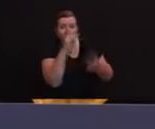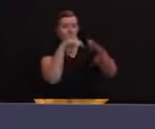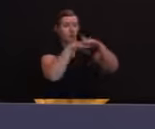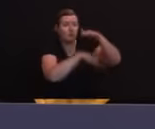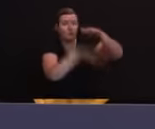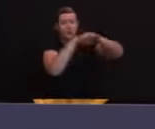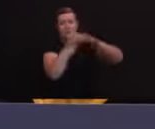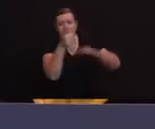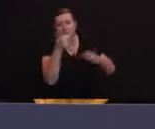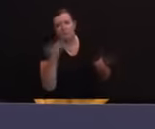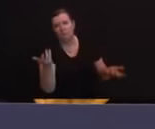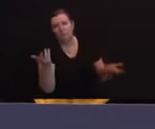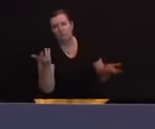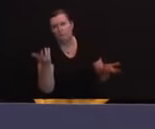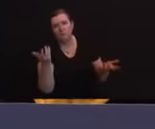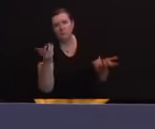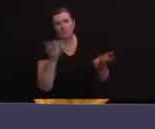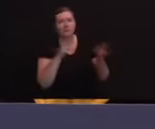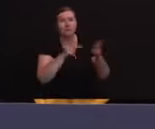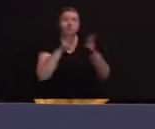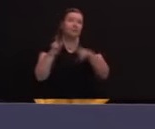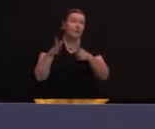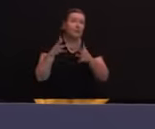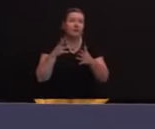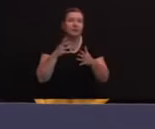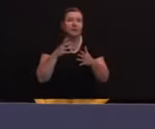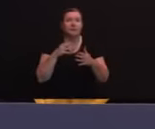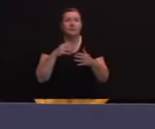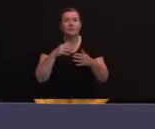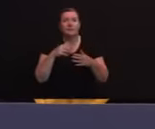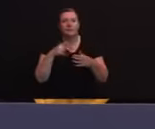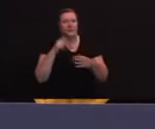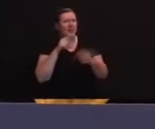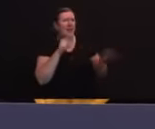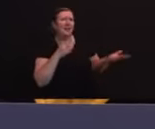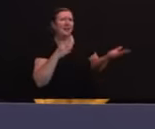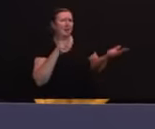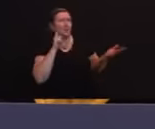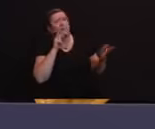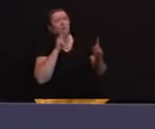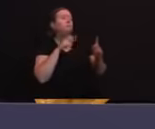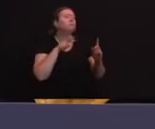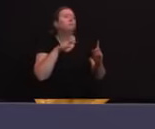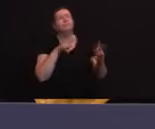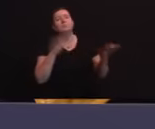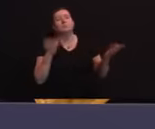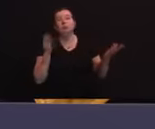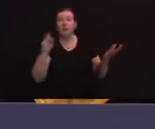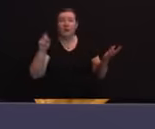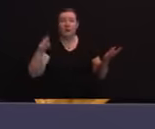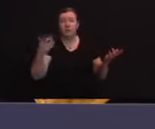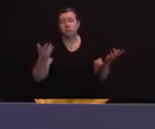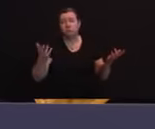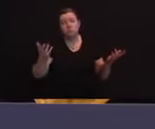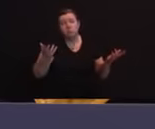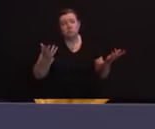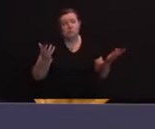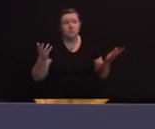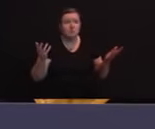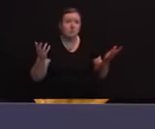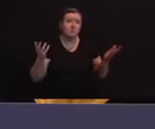terms of enforcing? That's correct, Gov. Yep. I don't think it'll be, Judy, you should weigh in, and Tina, it won't be one number